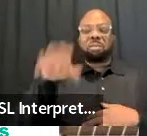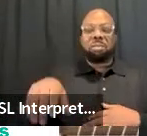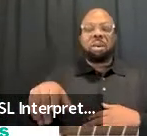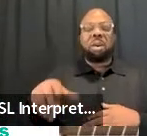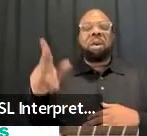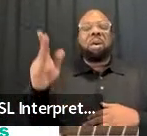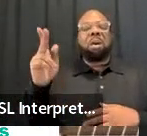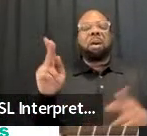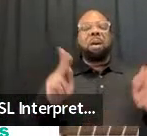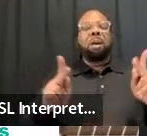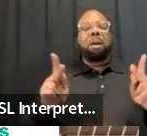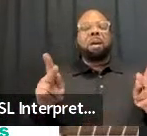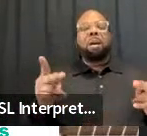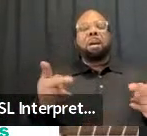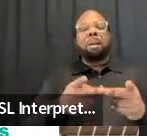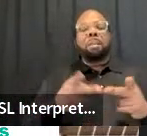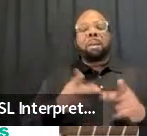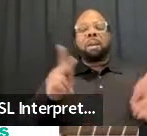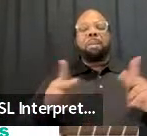them, similar to a gas station.